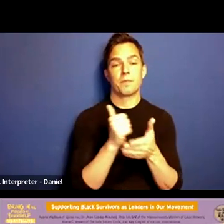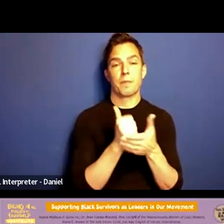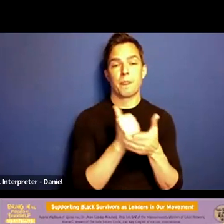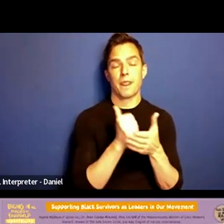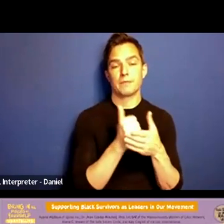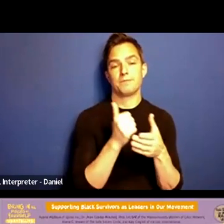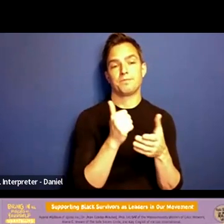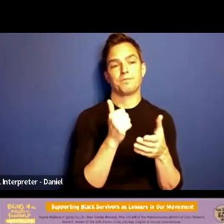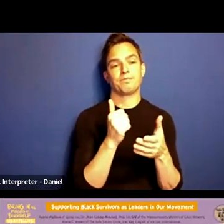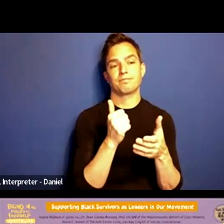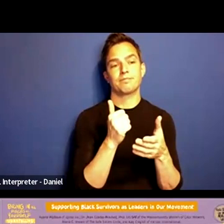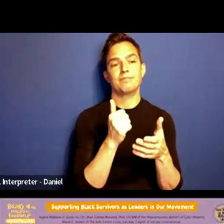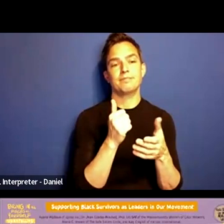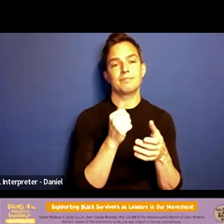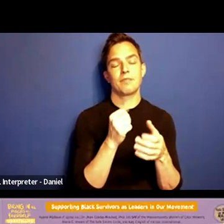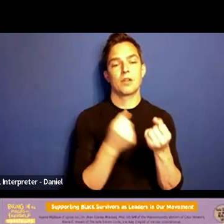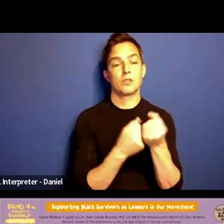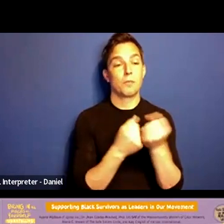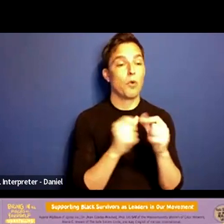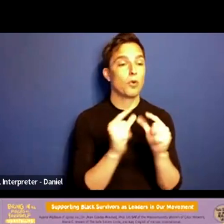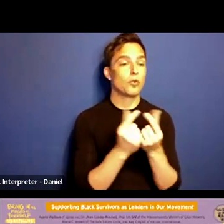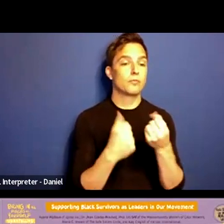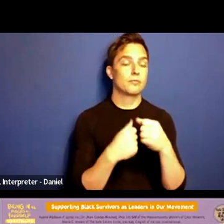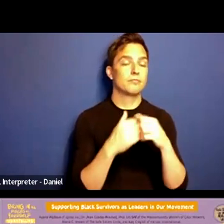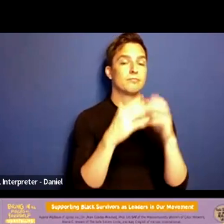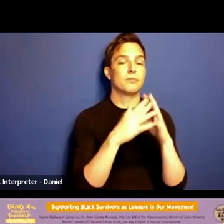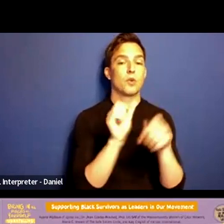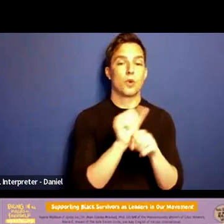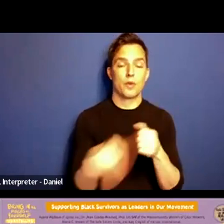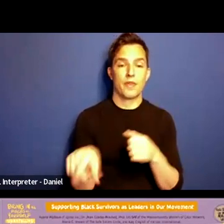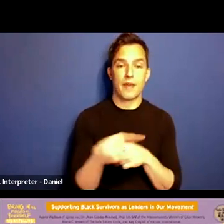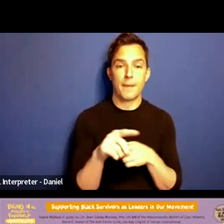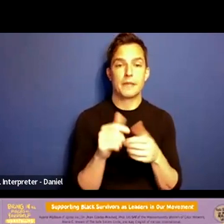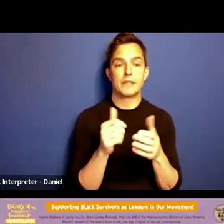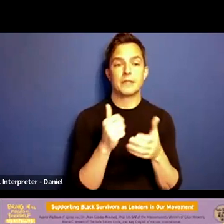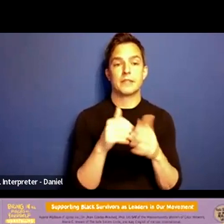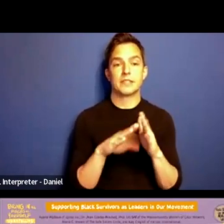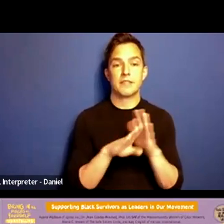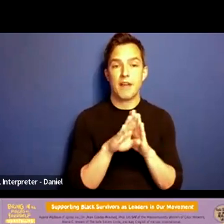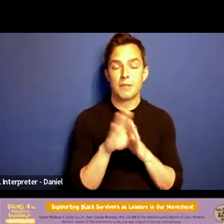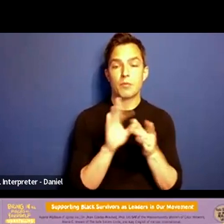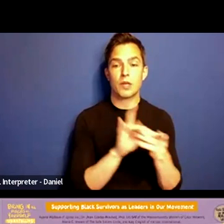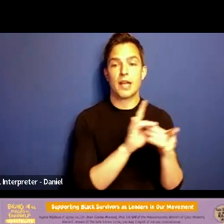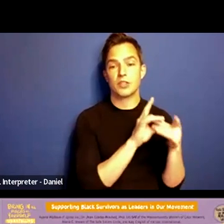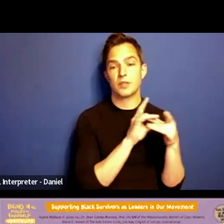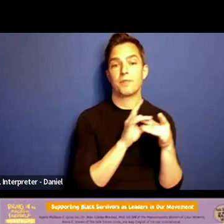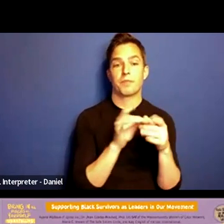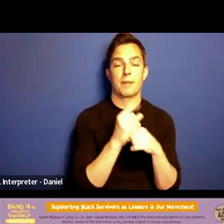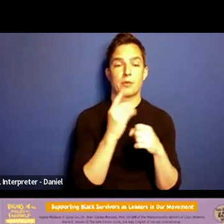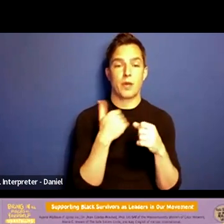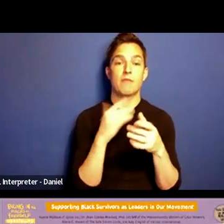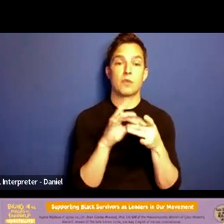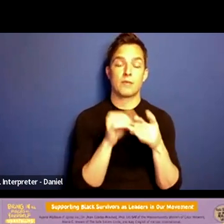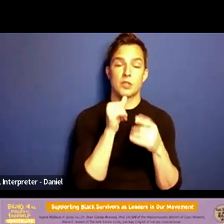circles of like support groups, doing other things, and trying to work with them to develop different relationships. So you can have different relationships that aren't